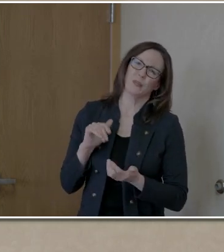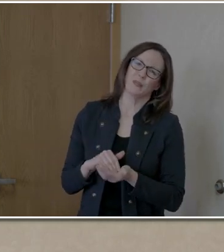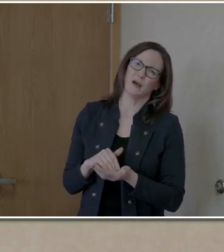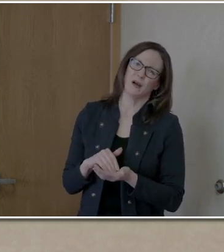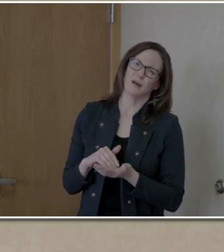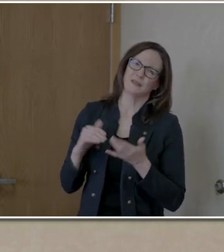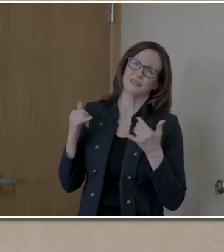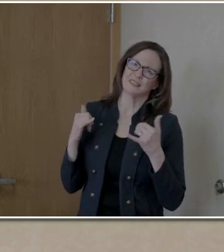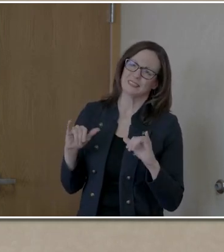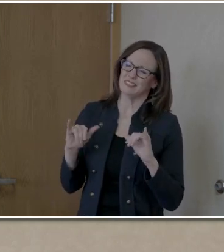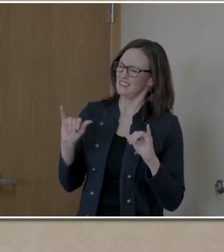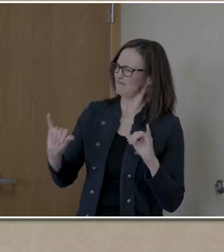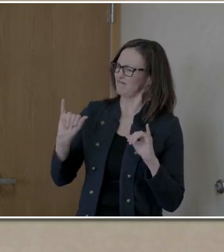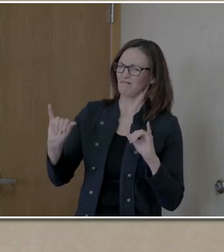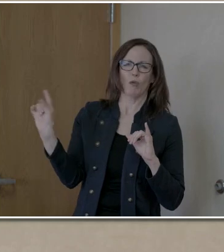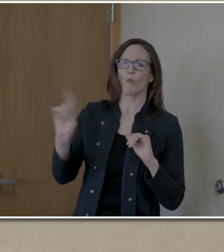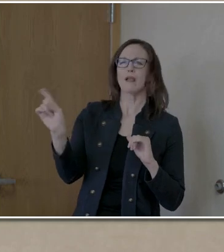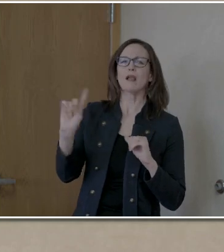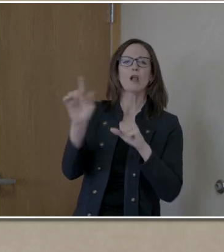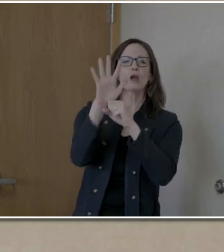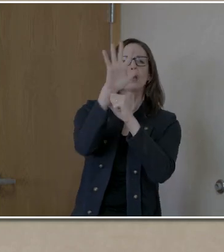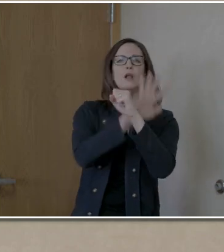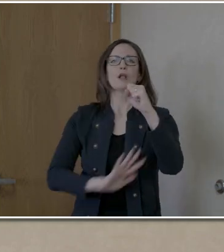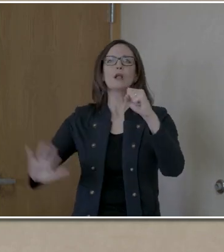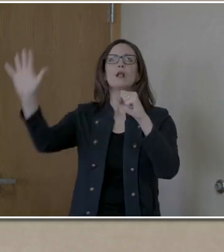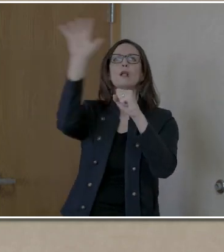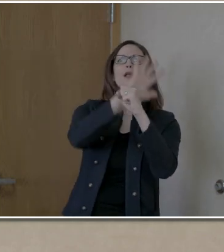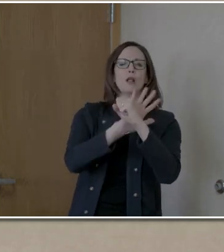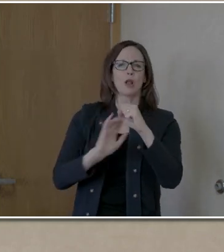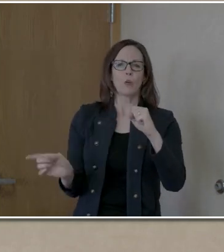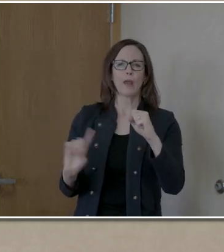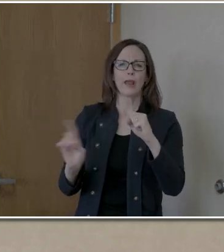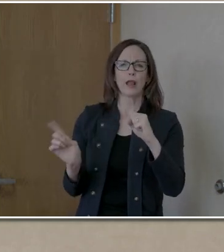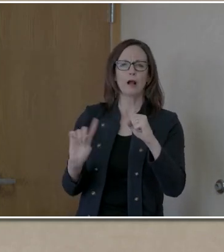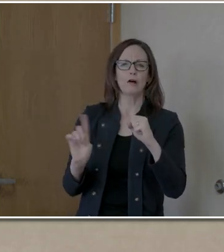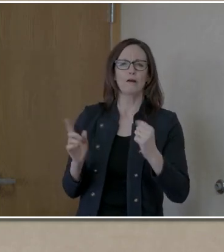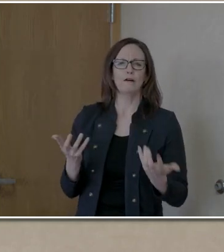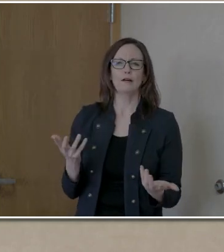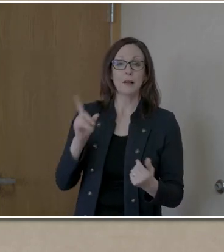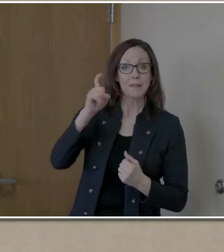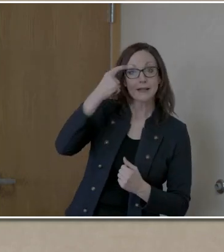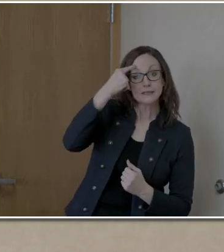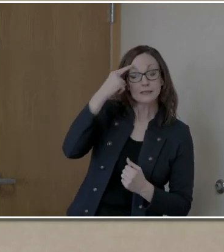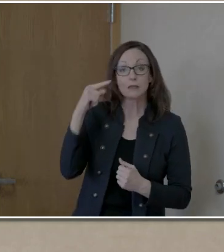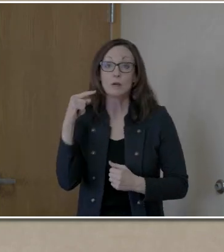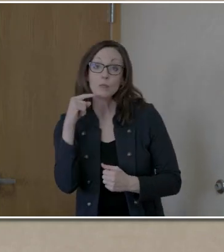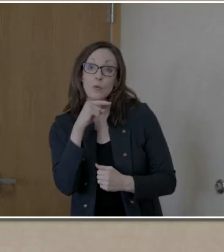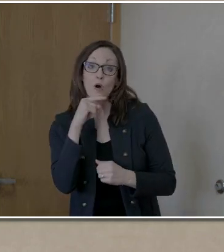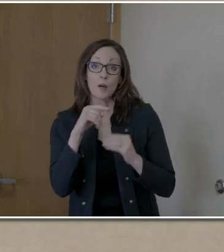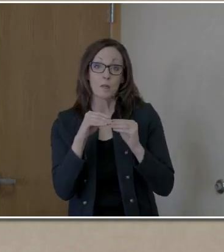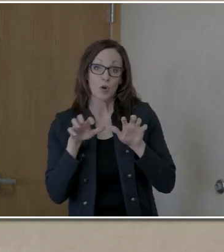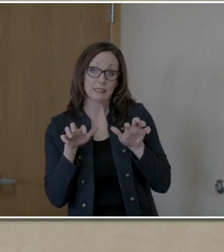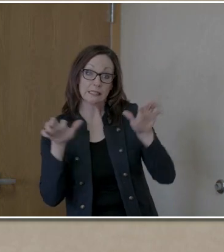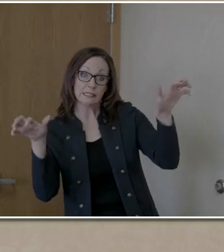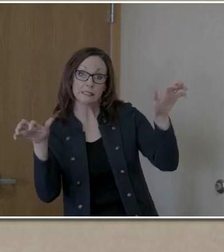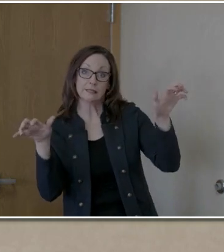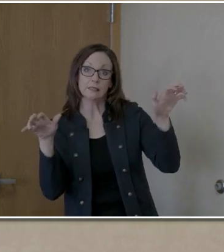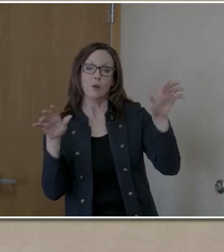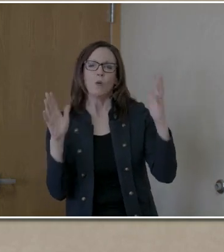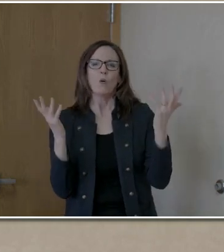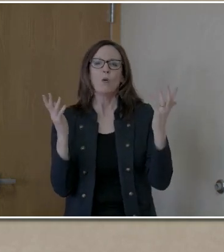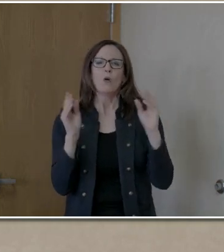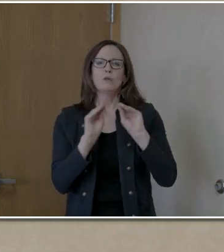well? Well, most of our efforts right now have been, while it may appear that